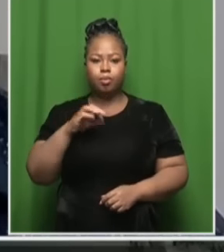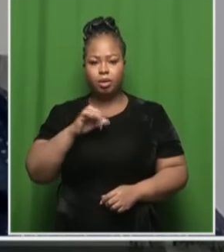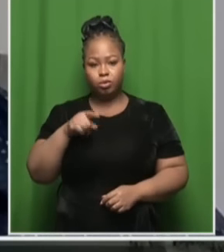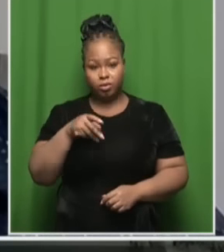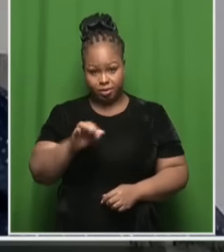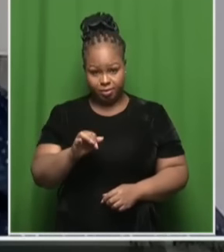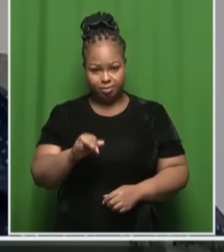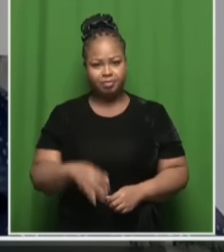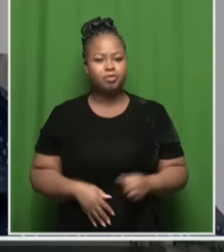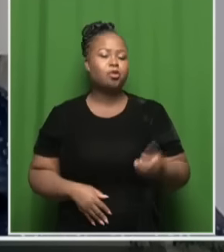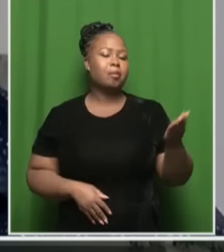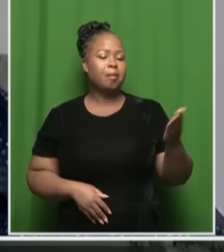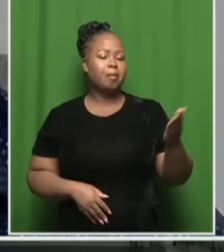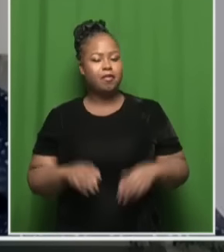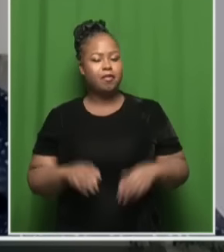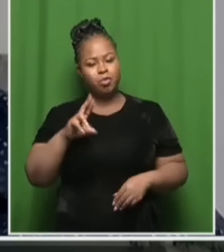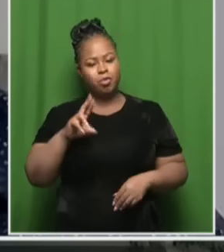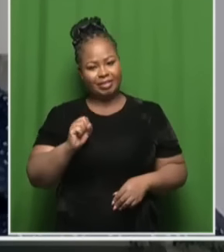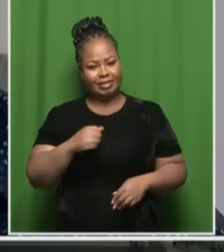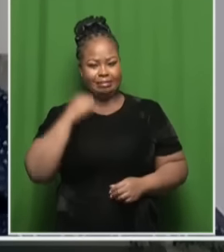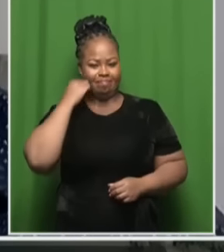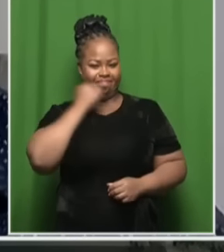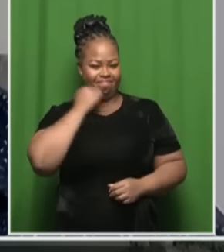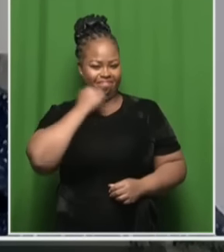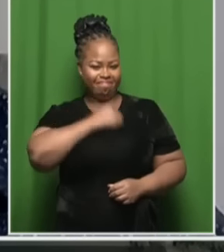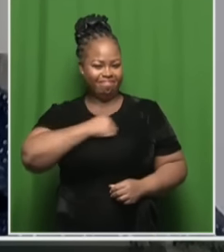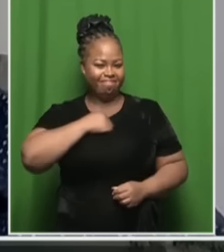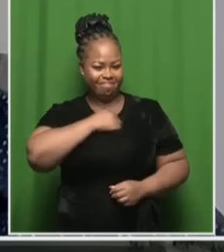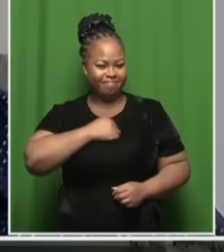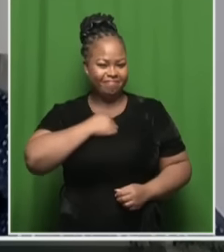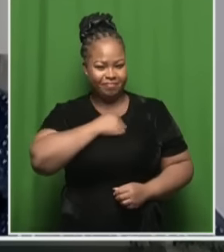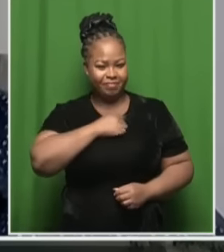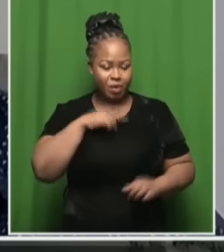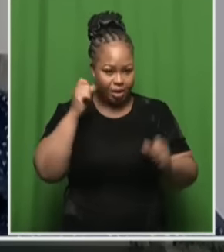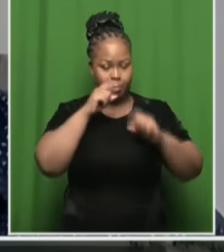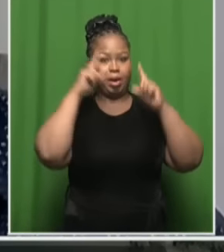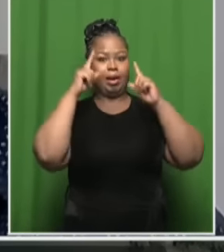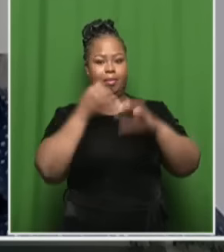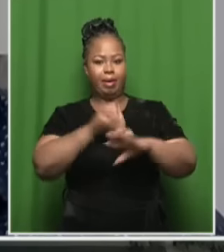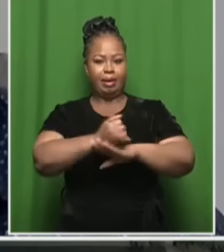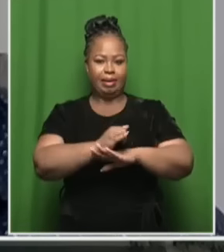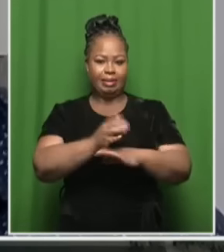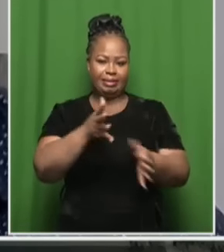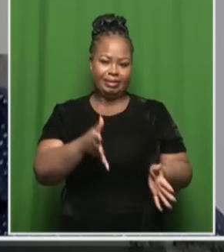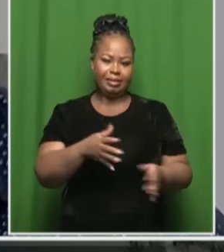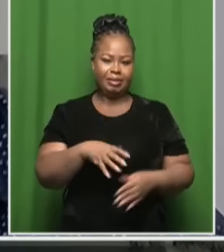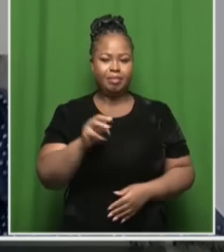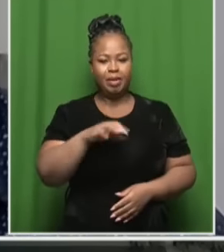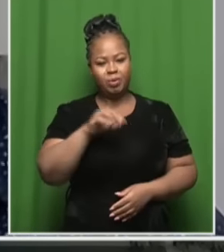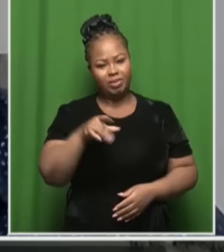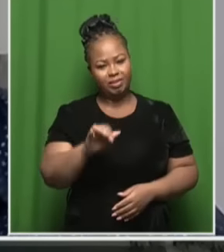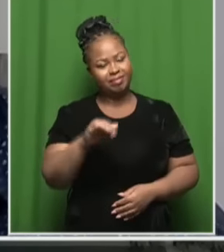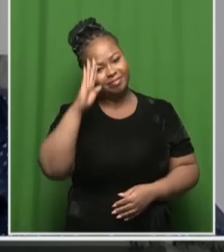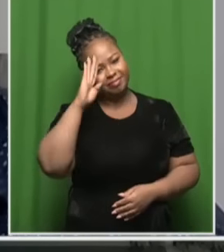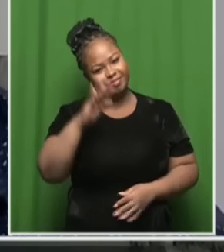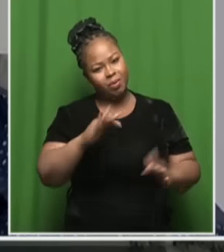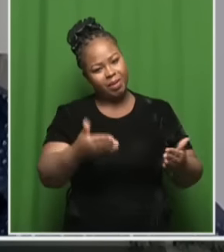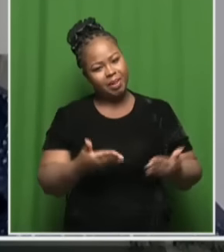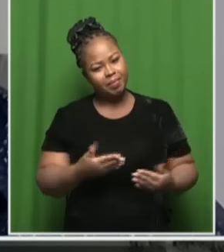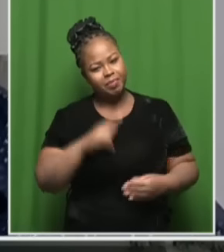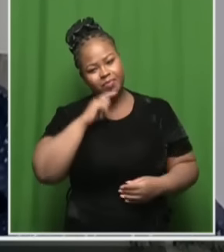joins us from the United States. Our sincere apologies for making you stay up this late, Dr. Mulaudzi. Welcome to Morning